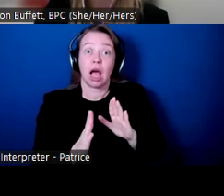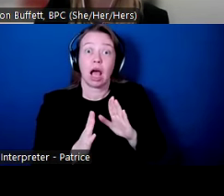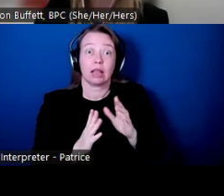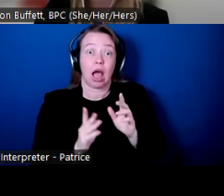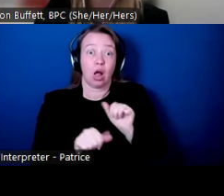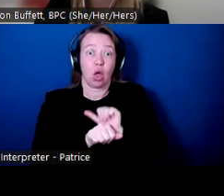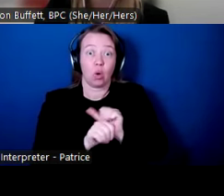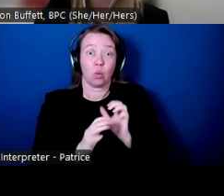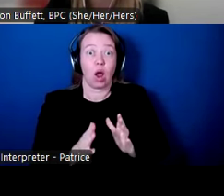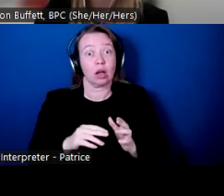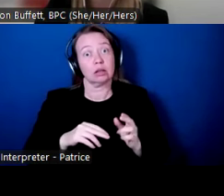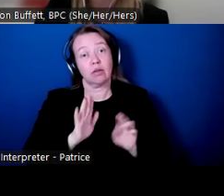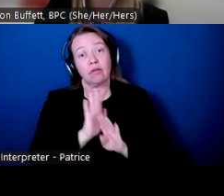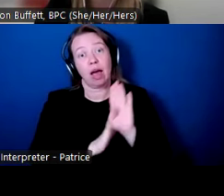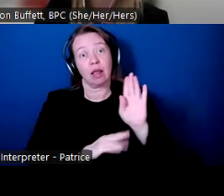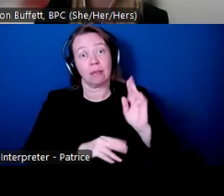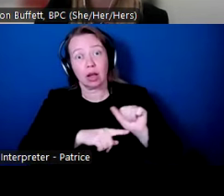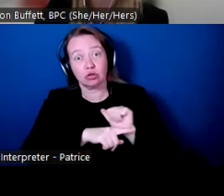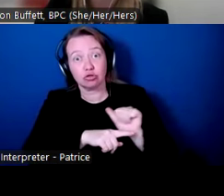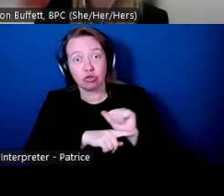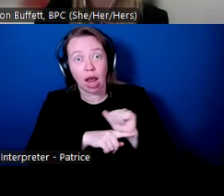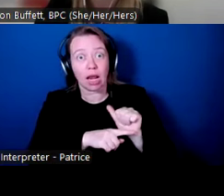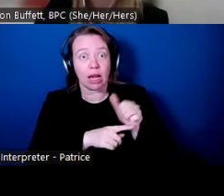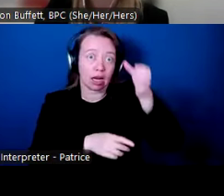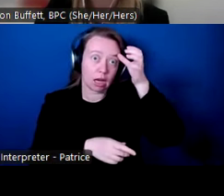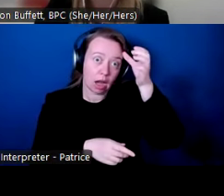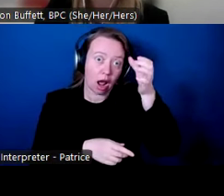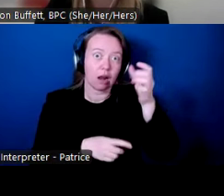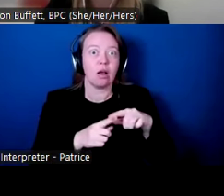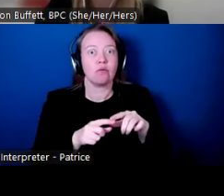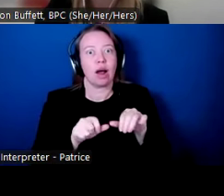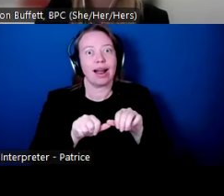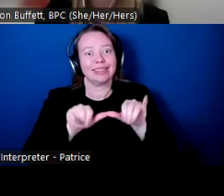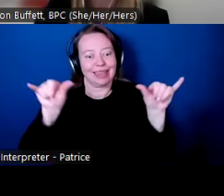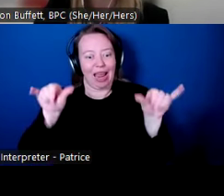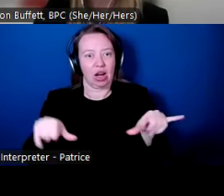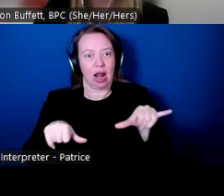training while building upon a standardized foundational training level.